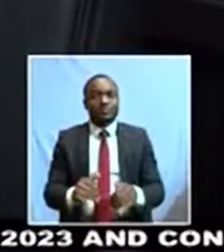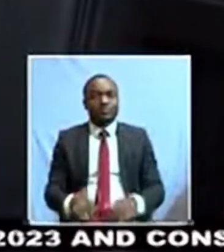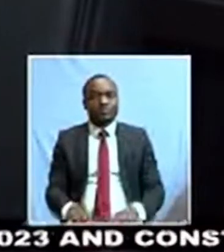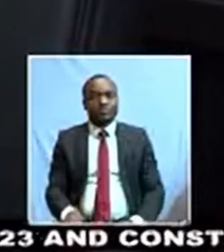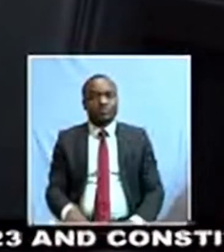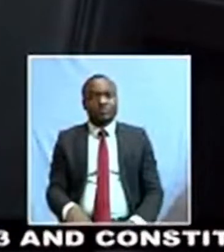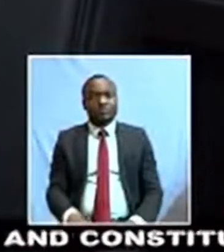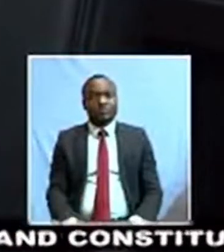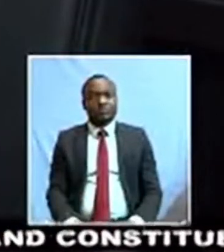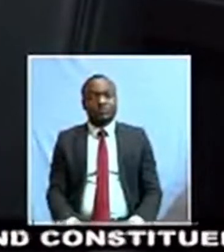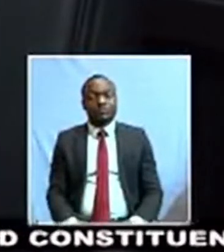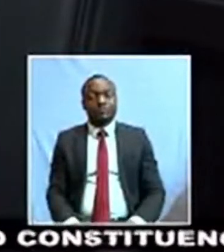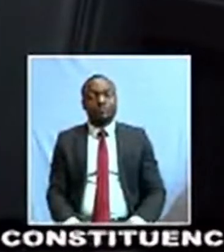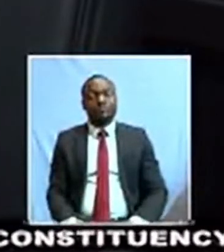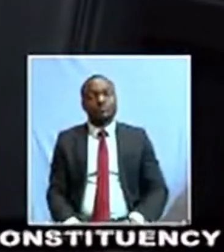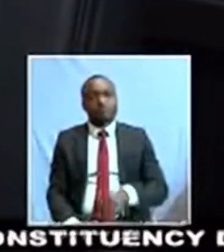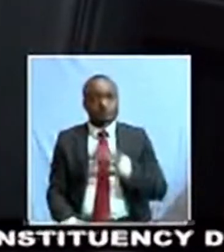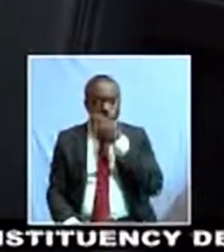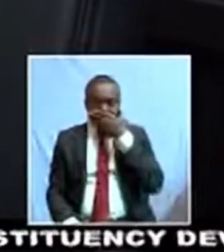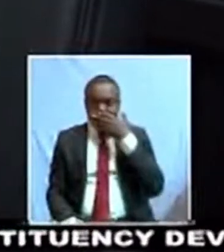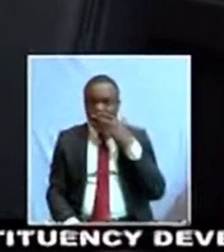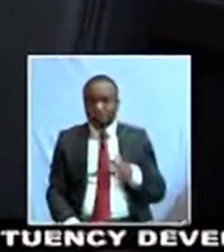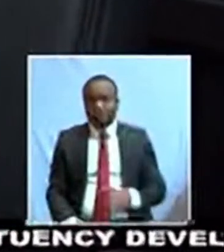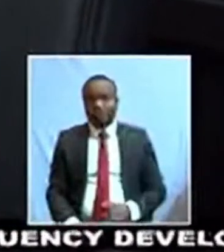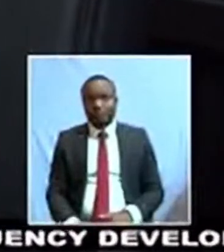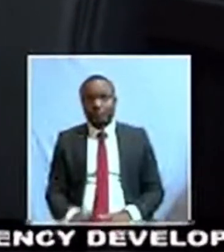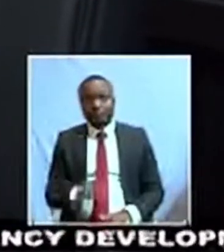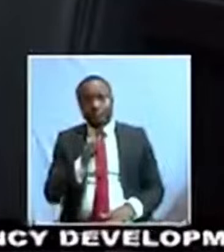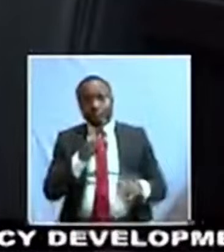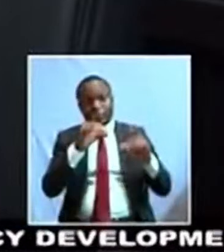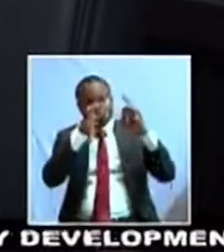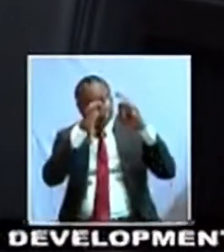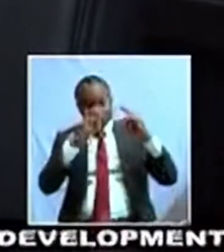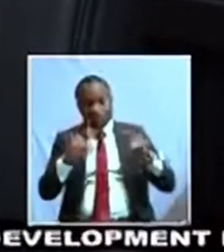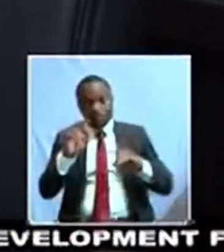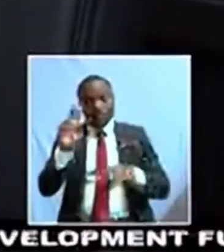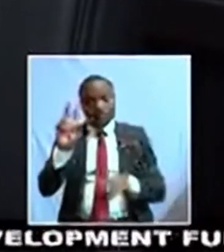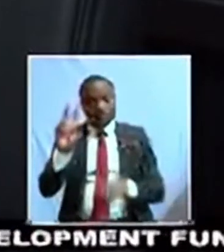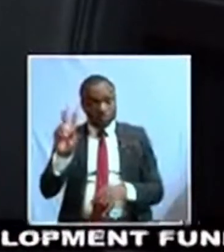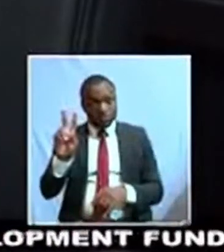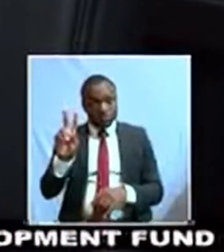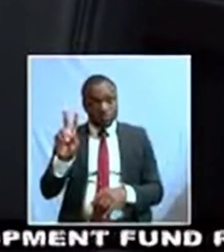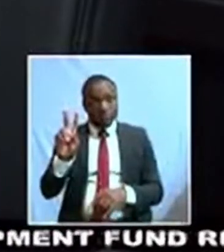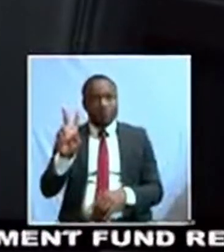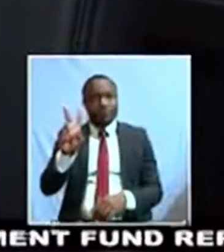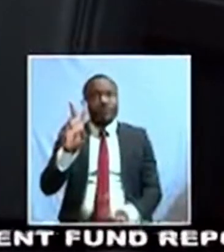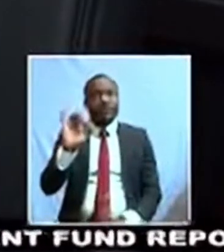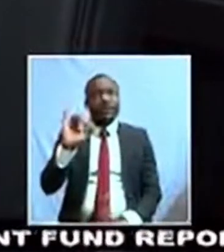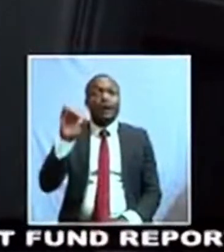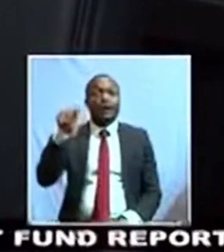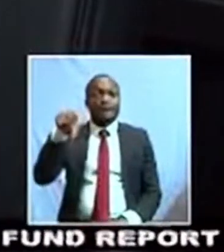a mourner's shelter and 2 double VIP toilets